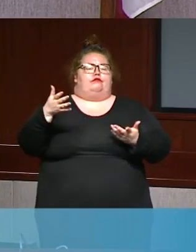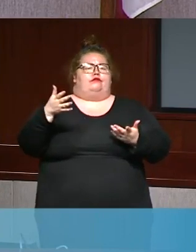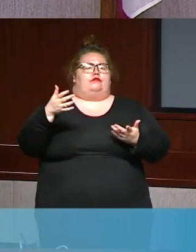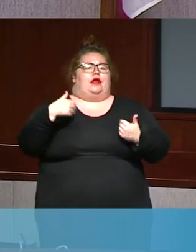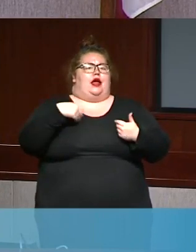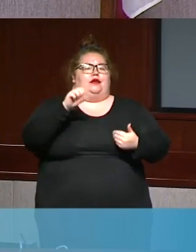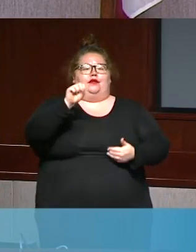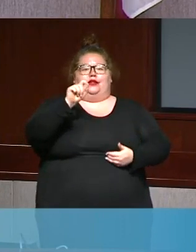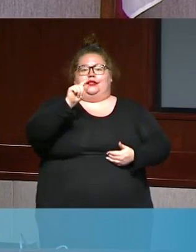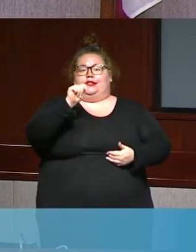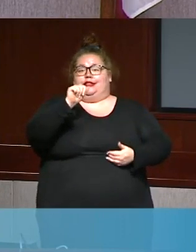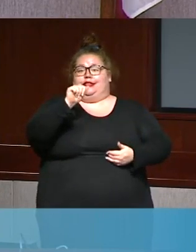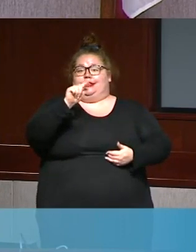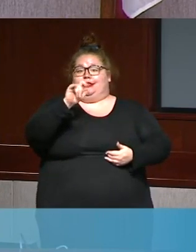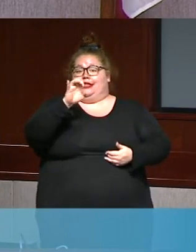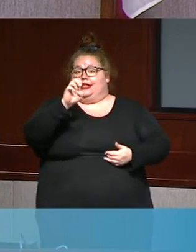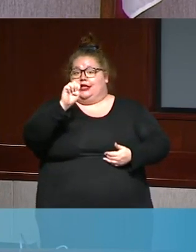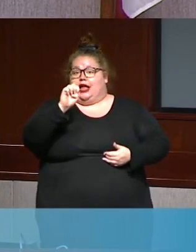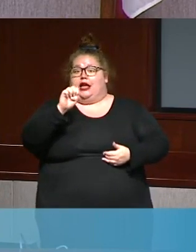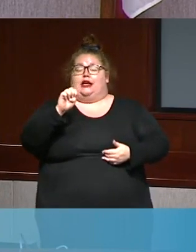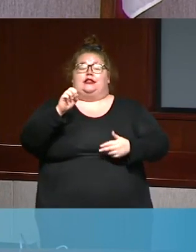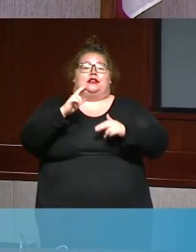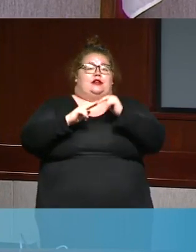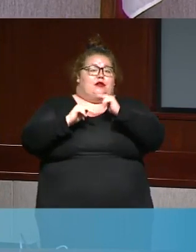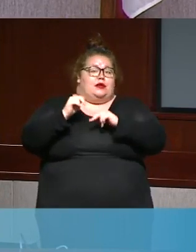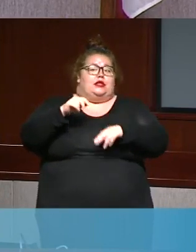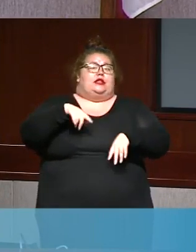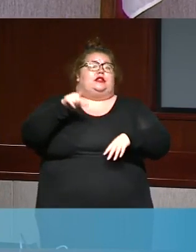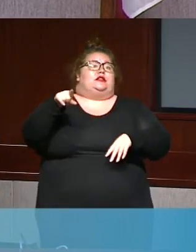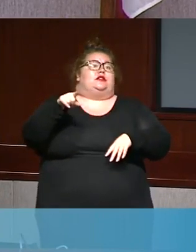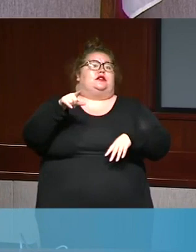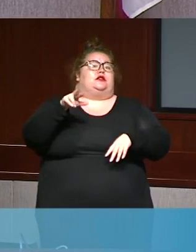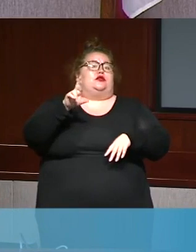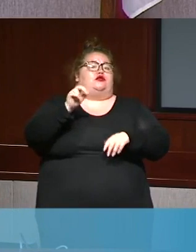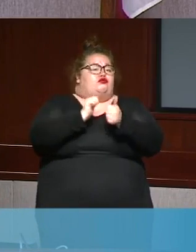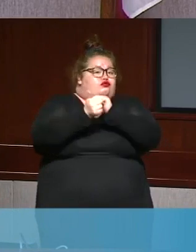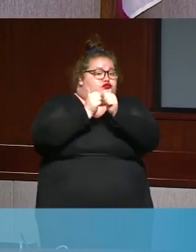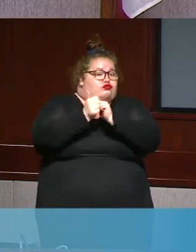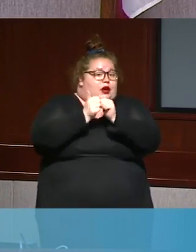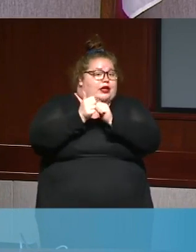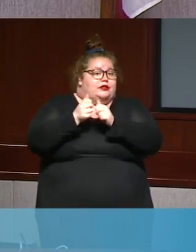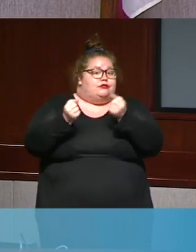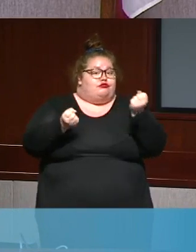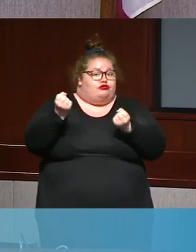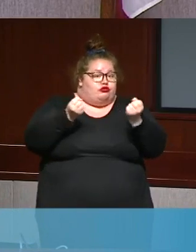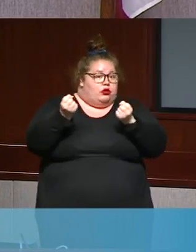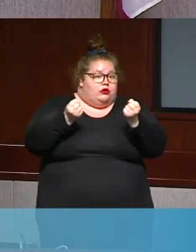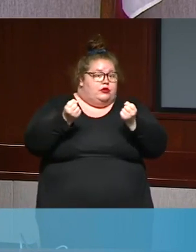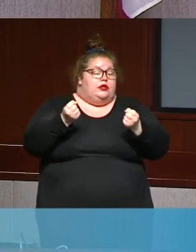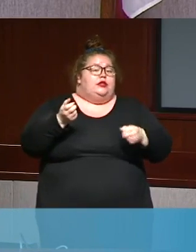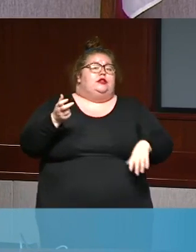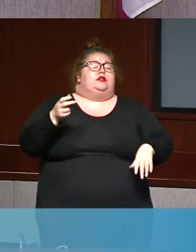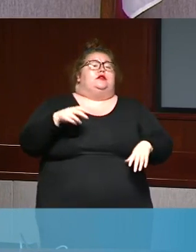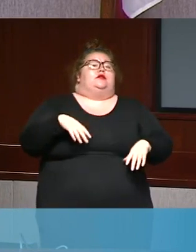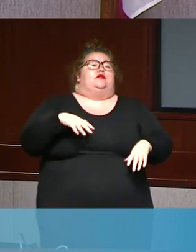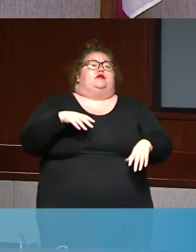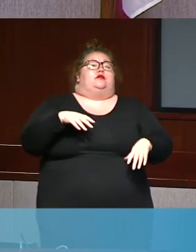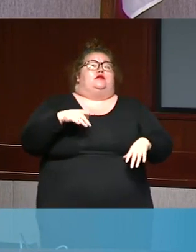wagering facilities, racetracks, casinos operated by sovereign tribal nations, day